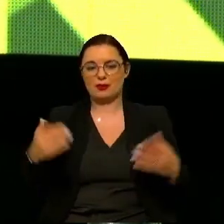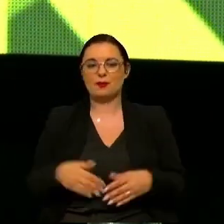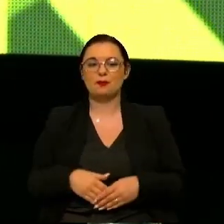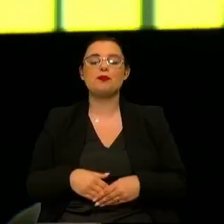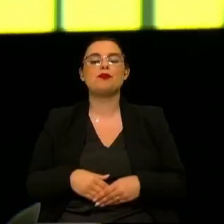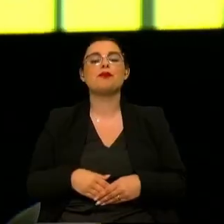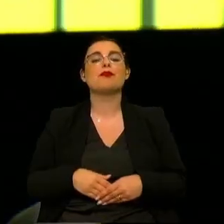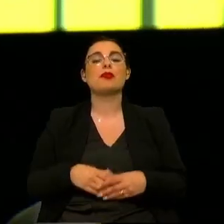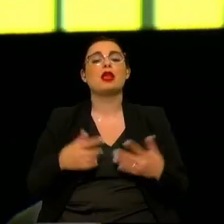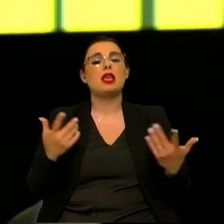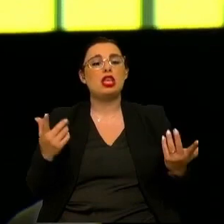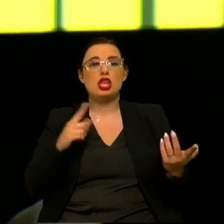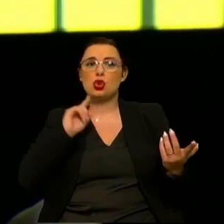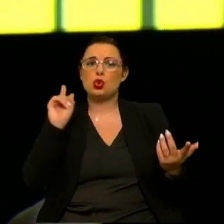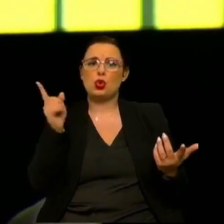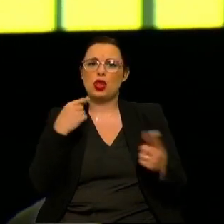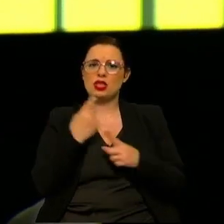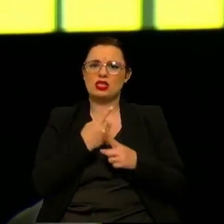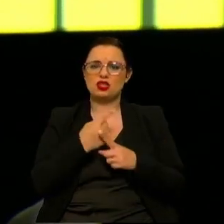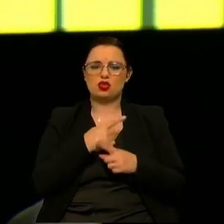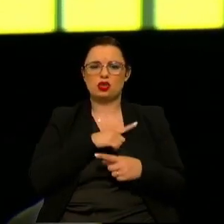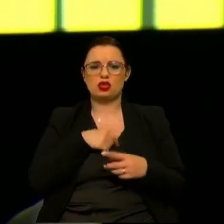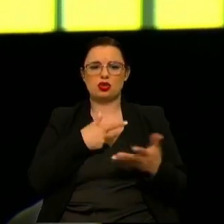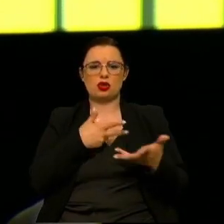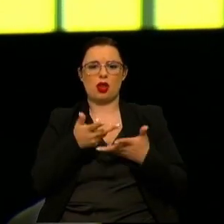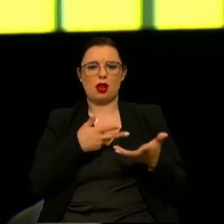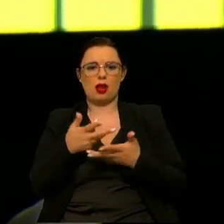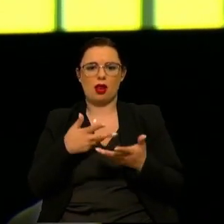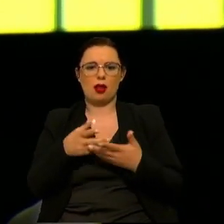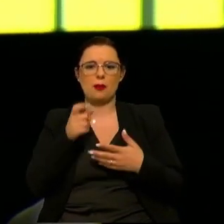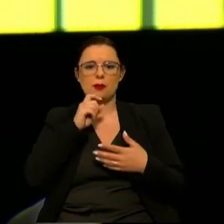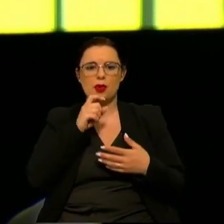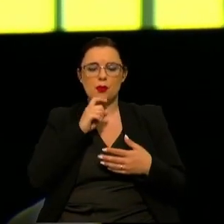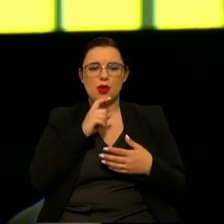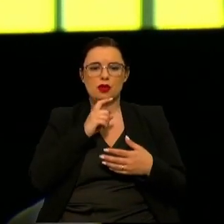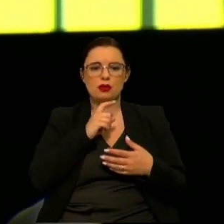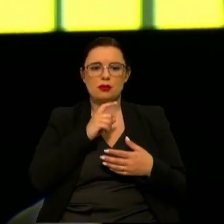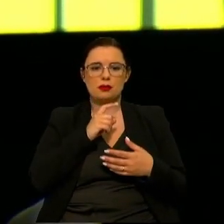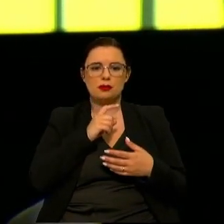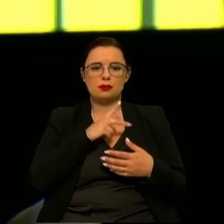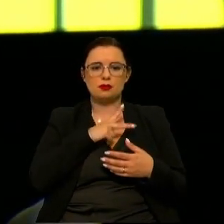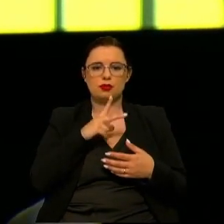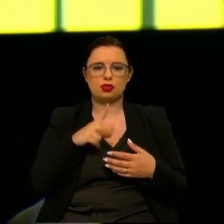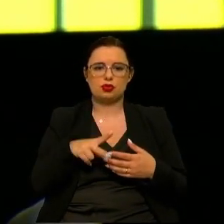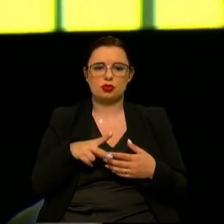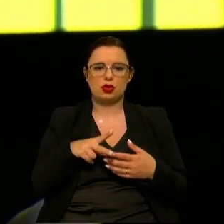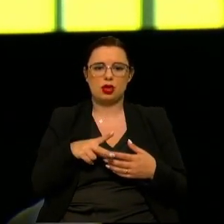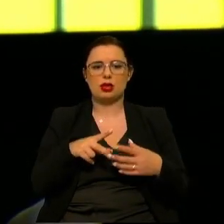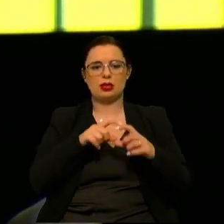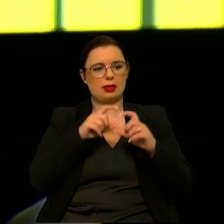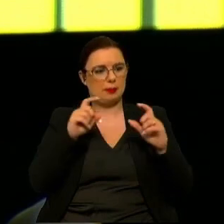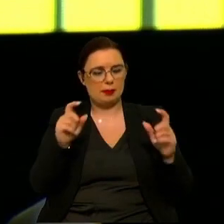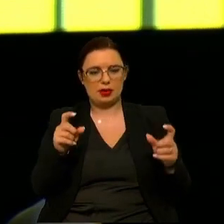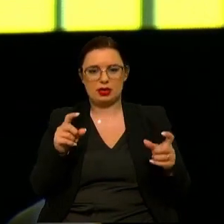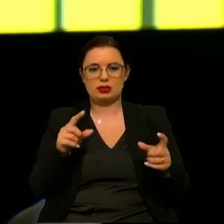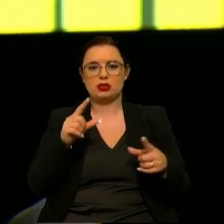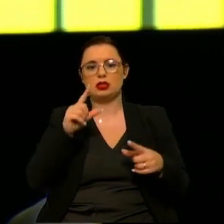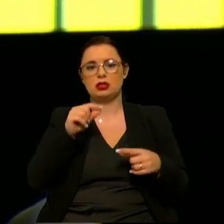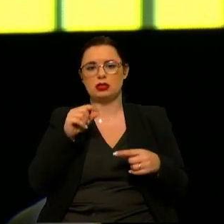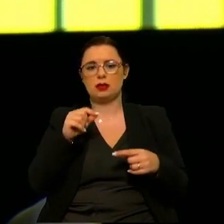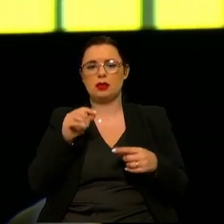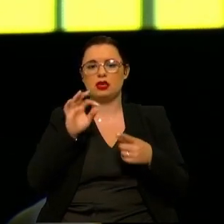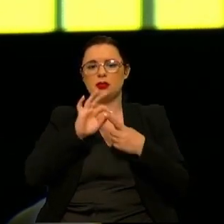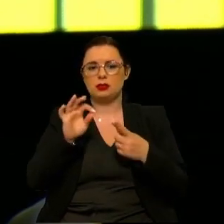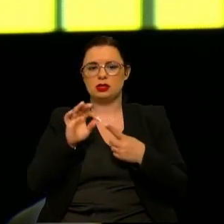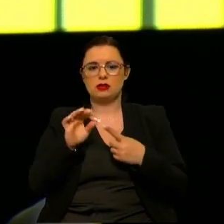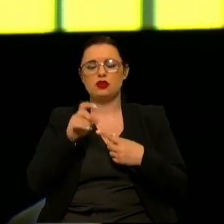information security. Isto que estamos aqui a conversar, fazer com que Portugal Catarina, what we're discussing to